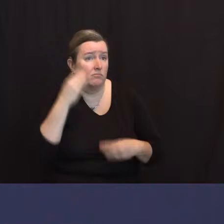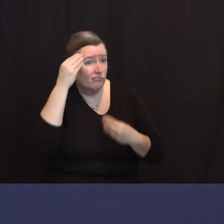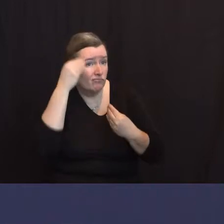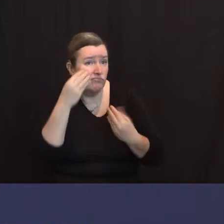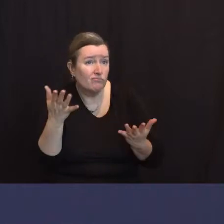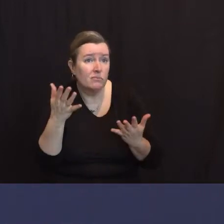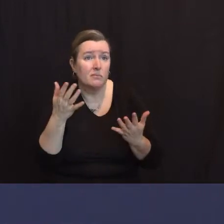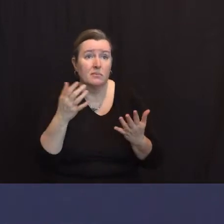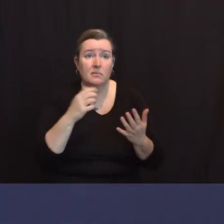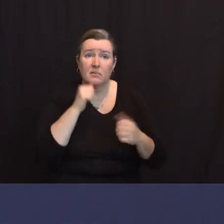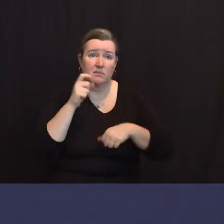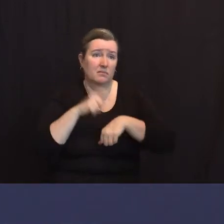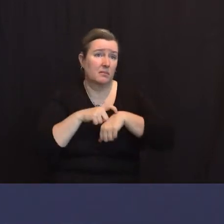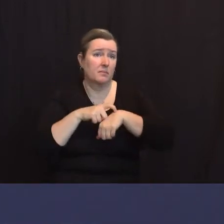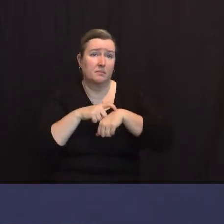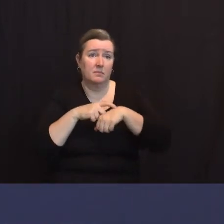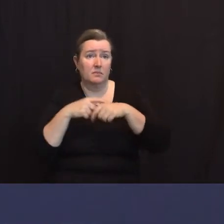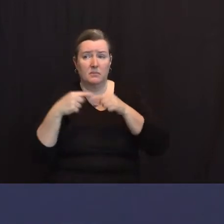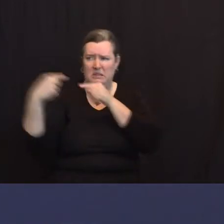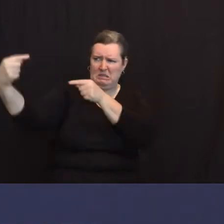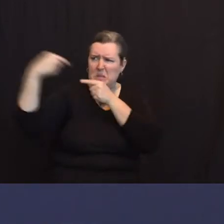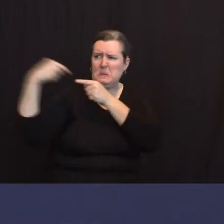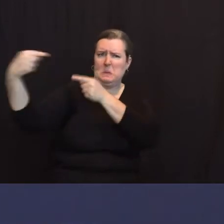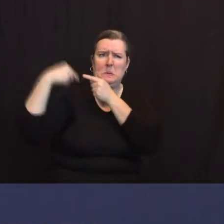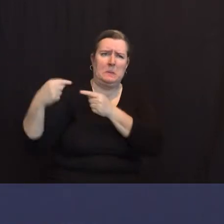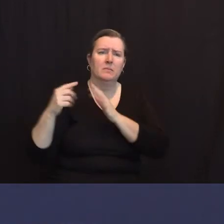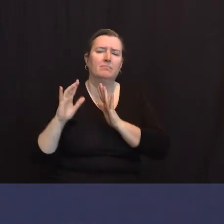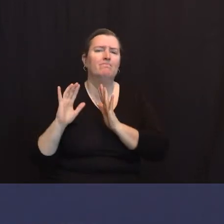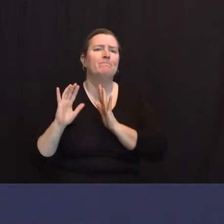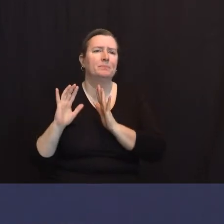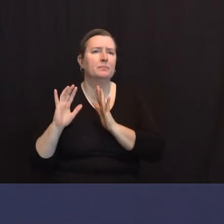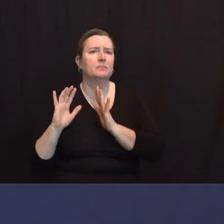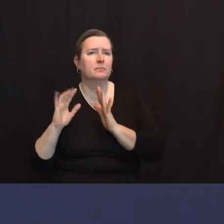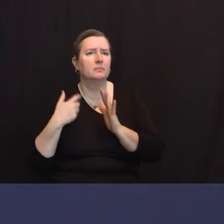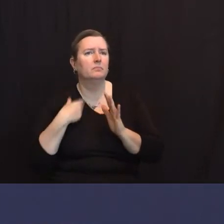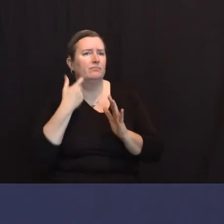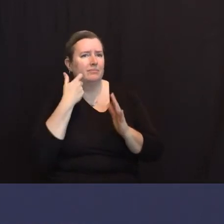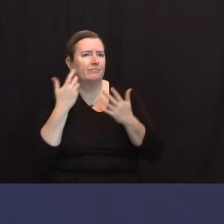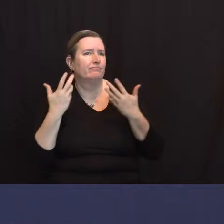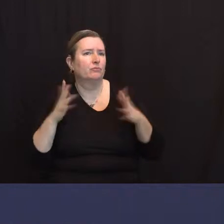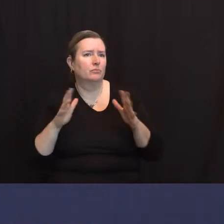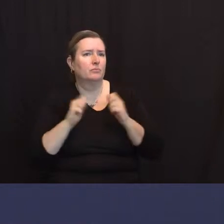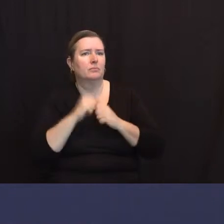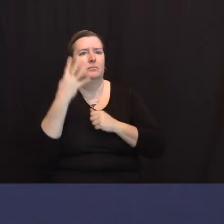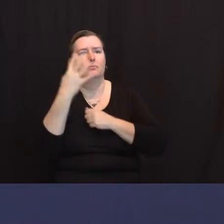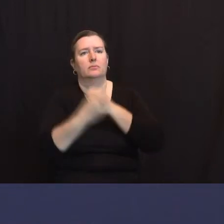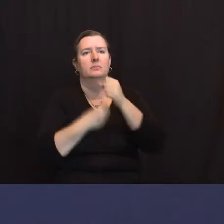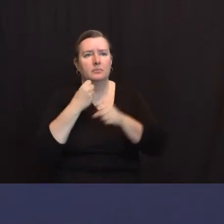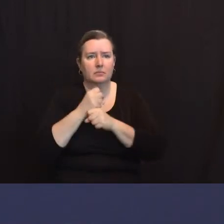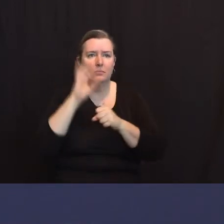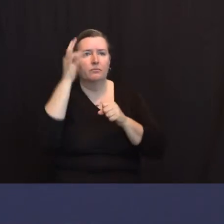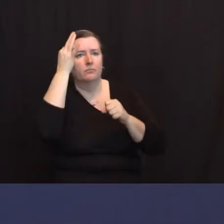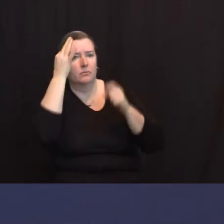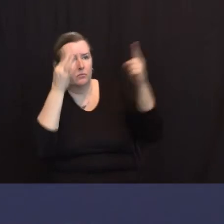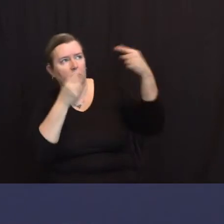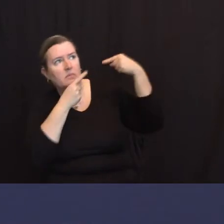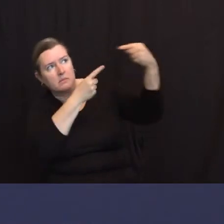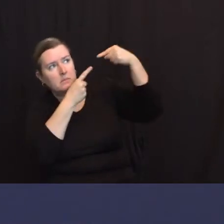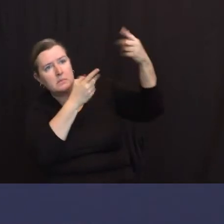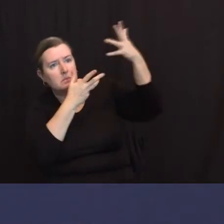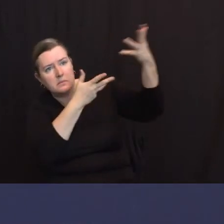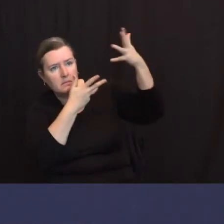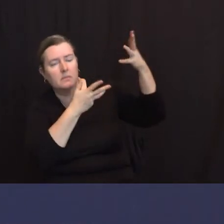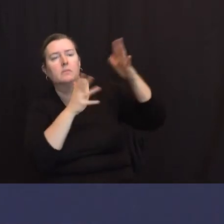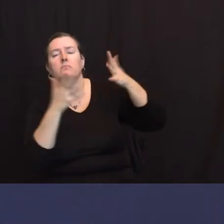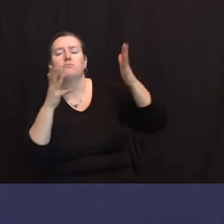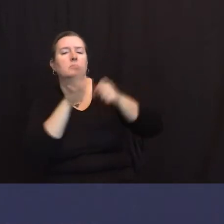them mode. We just came out of a 4-year federal administration that did that for a living. The last thing we need in the